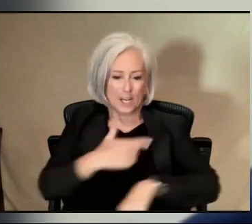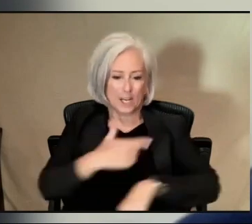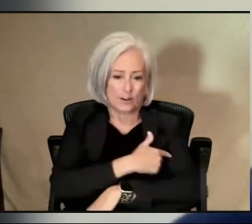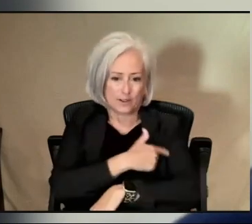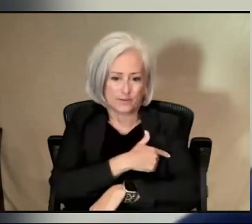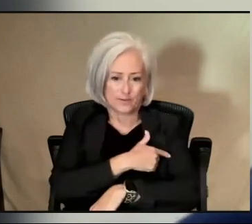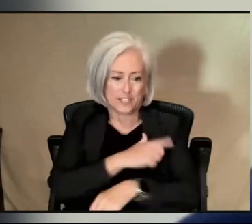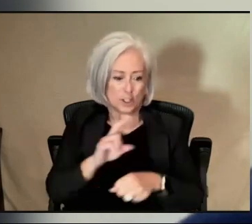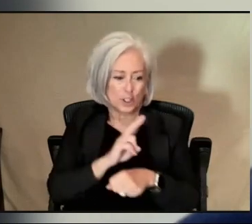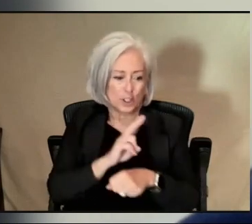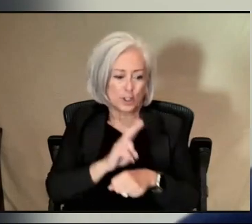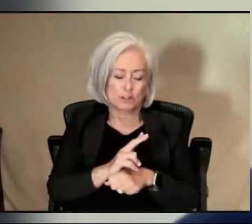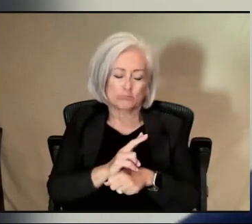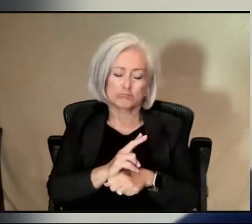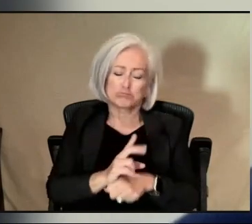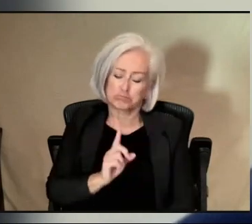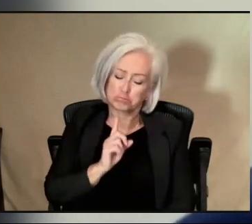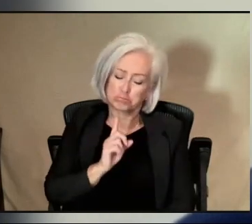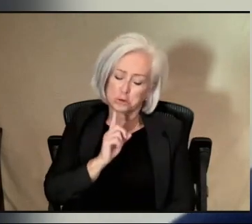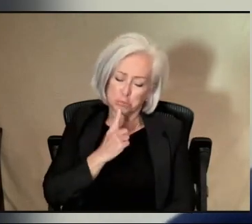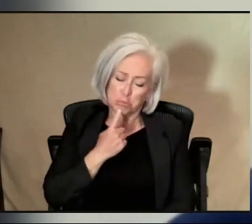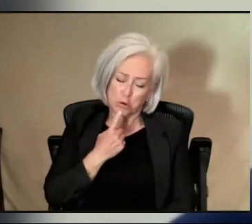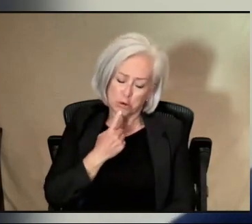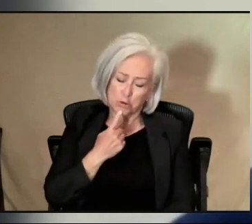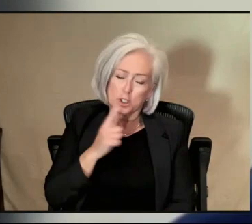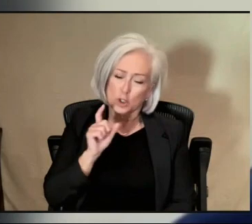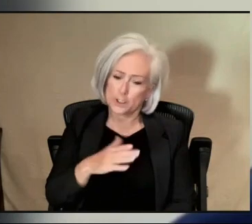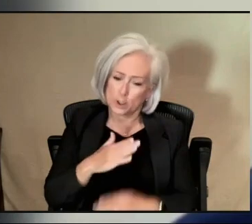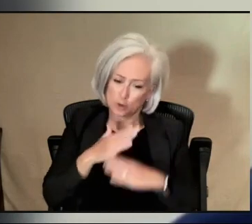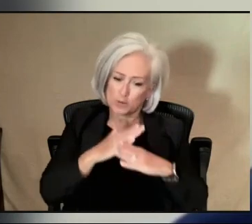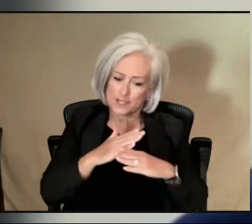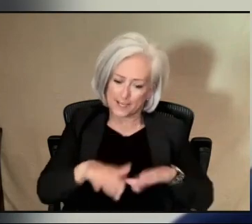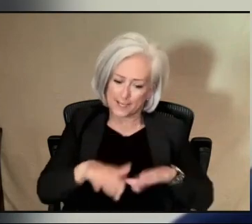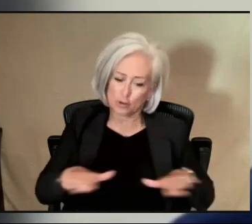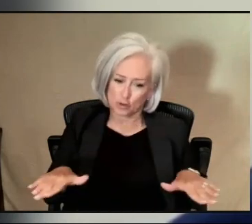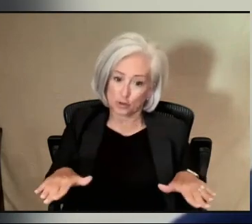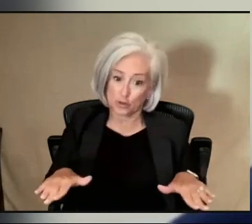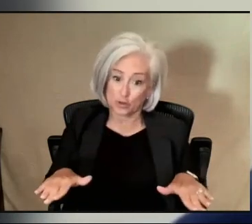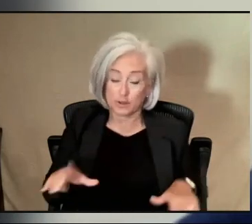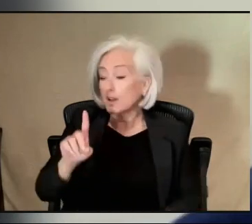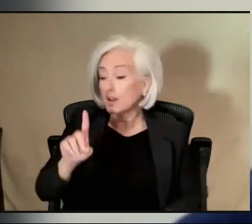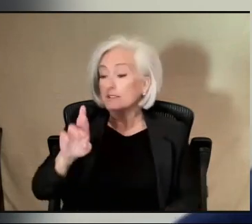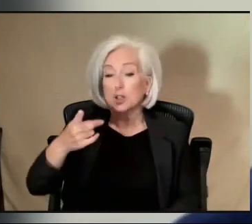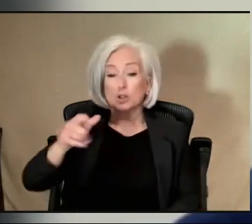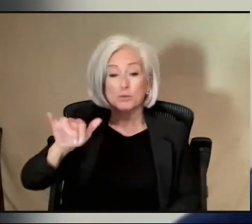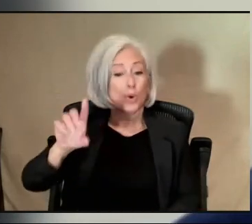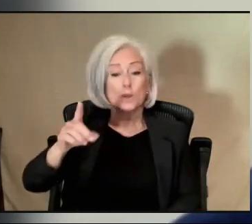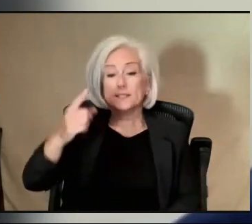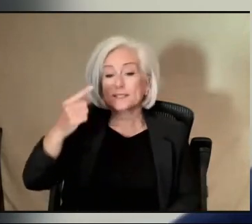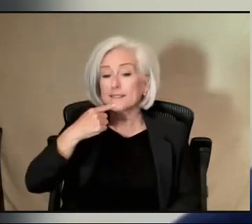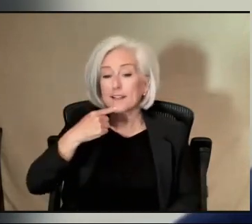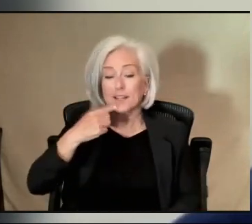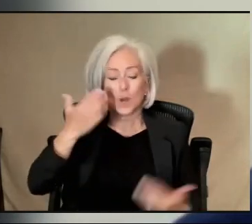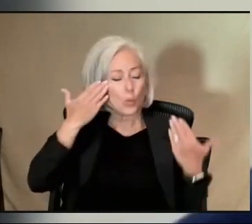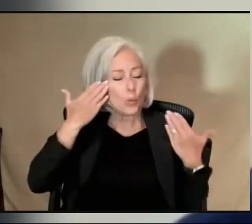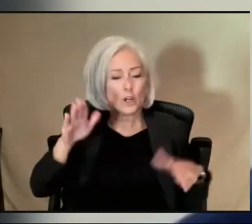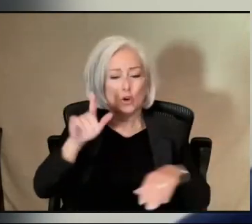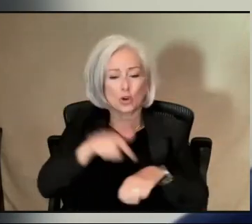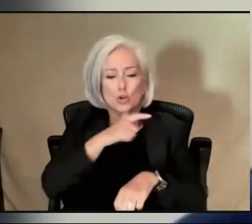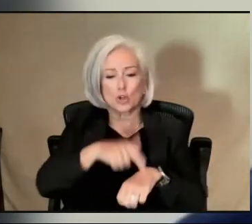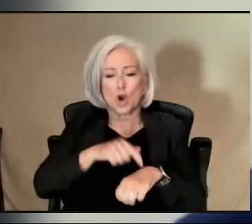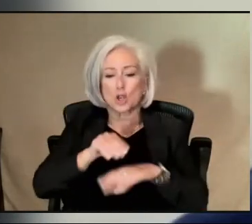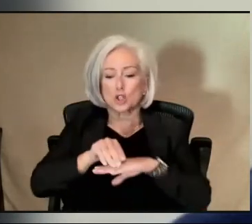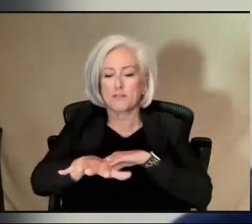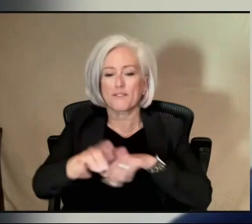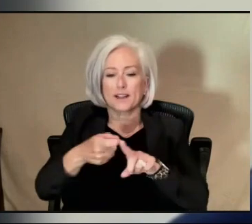disappointing. We need to protect our children. As Dr. Pullen said, we don't know what the long-term effects of infection are. The